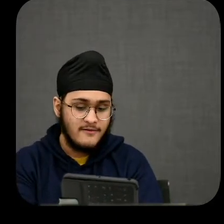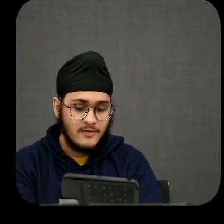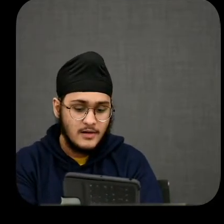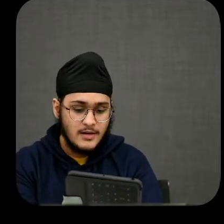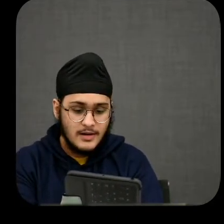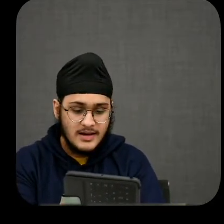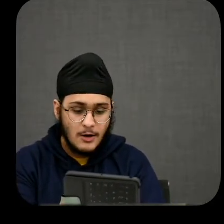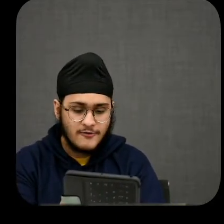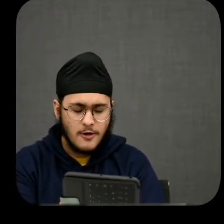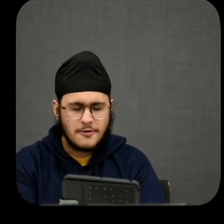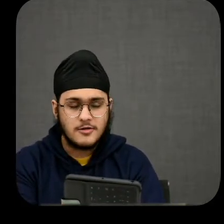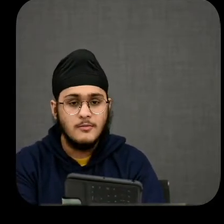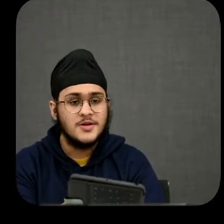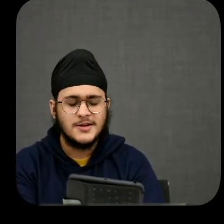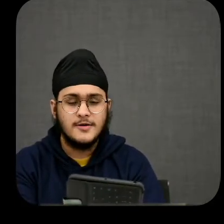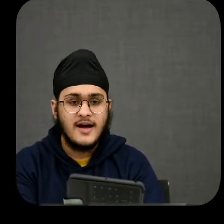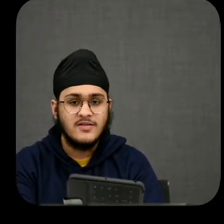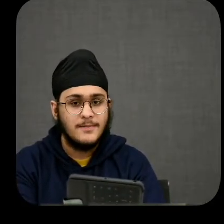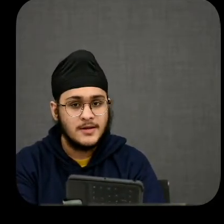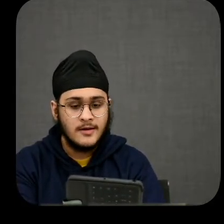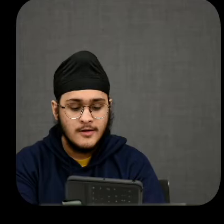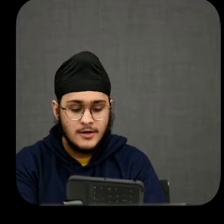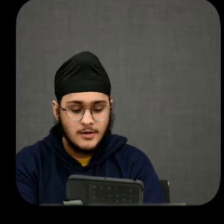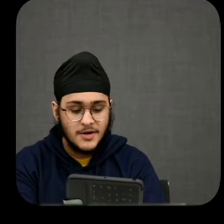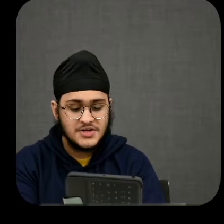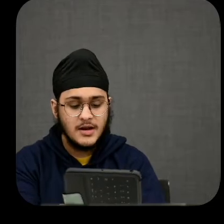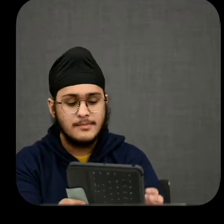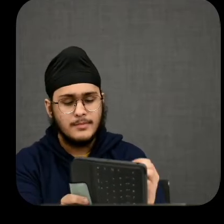have. Now, of course, the more data you have, the better